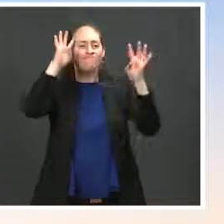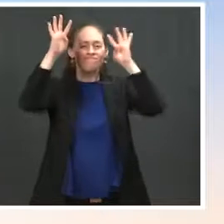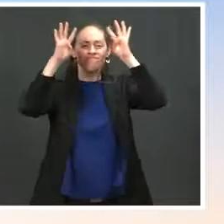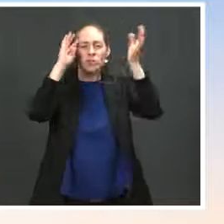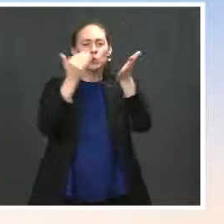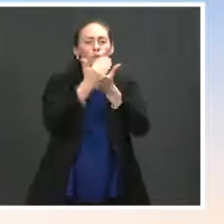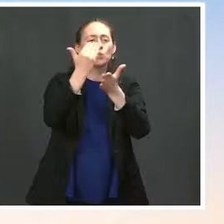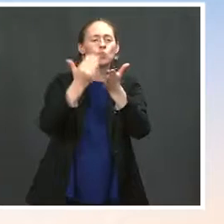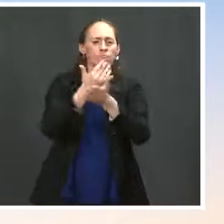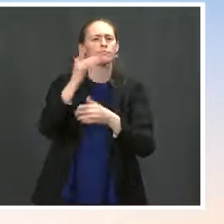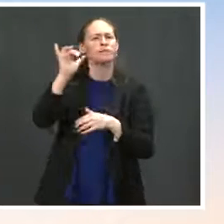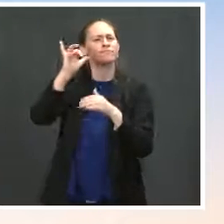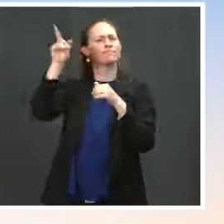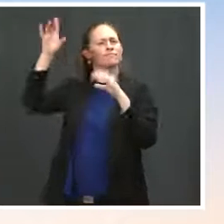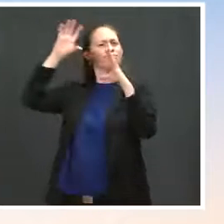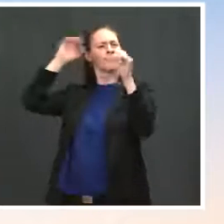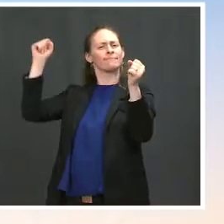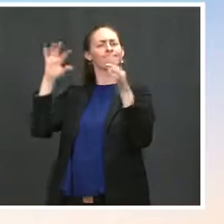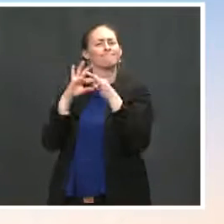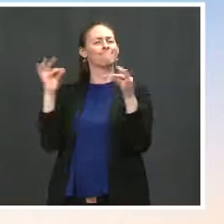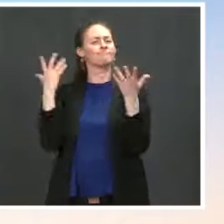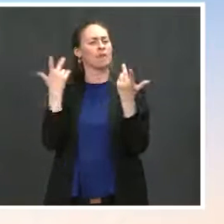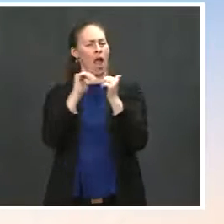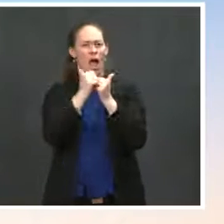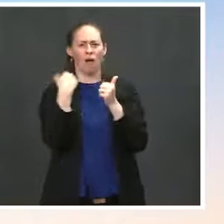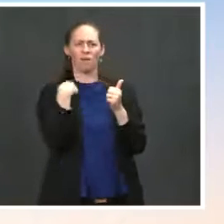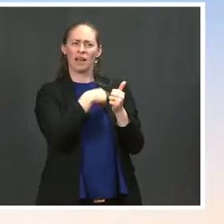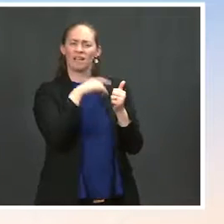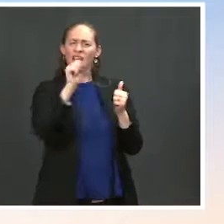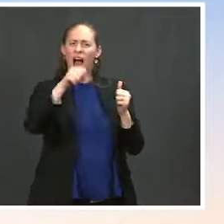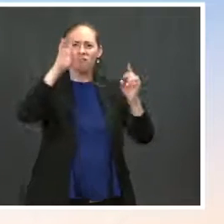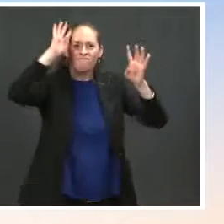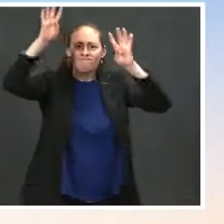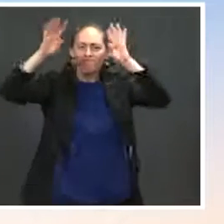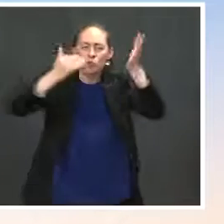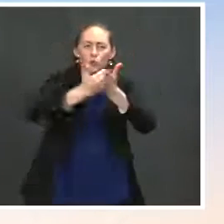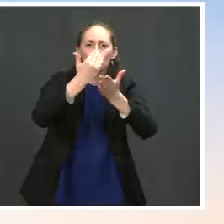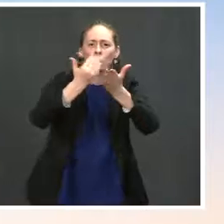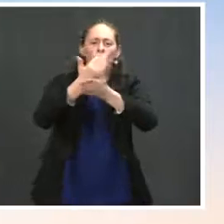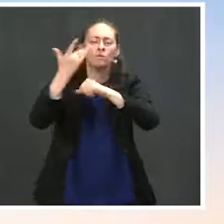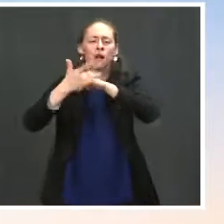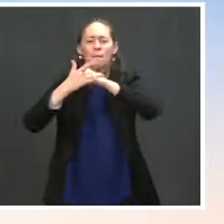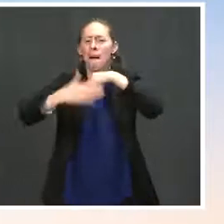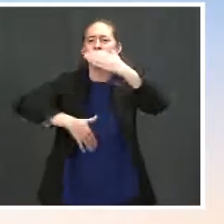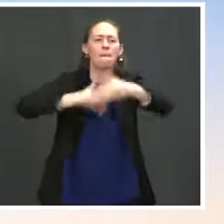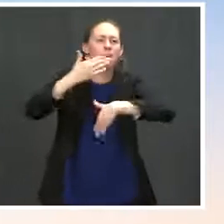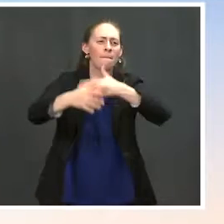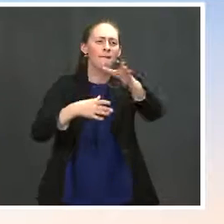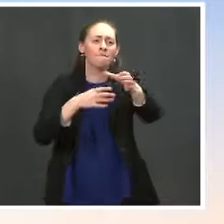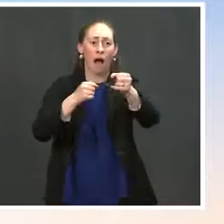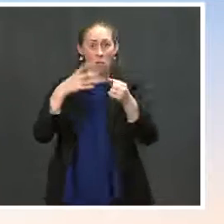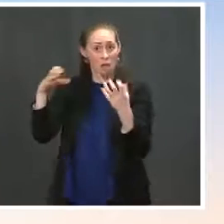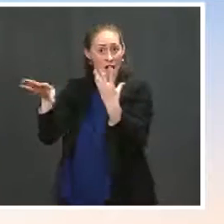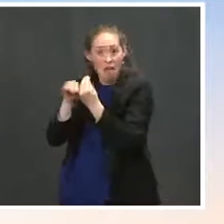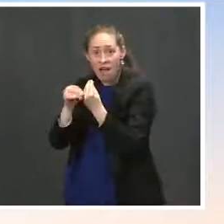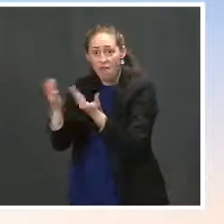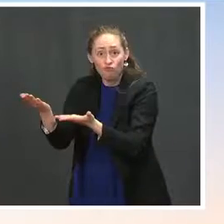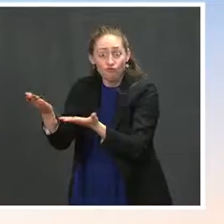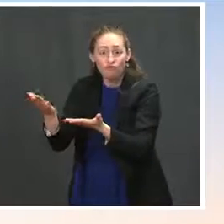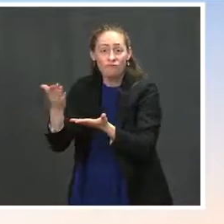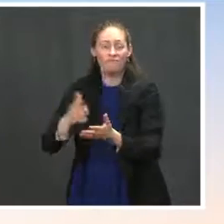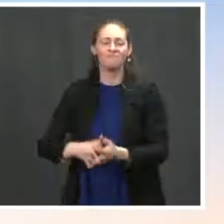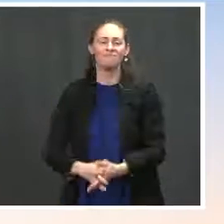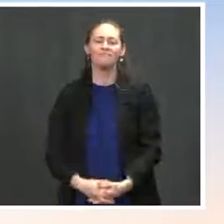to accelerate the innovation and the research and development that's going to push that curve. Gina, do you want to talk to that a little bit?